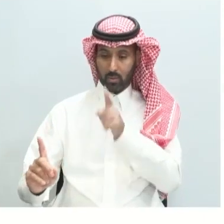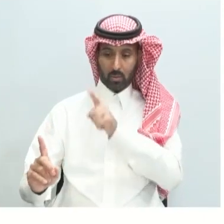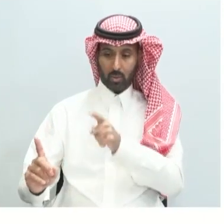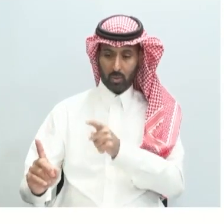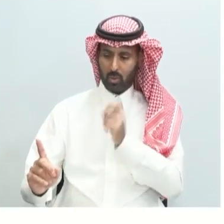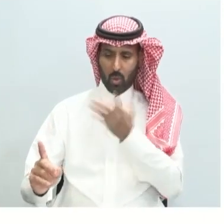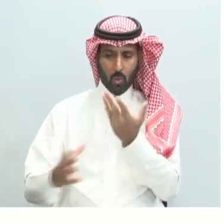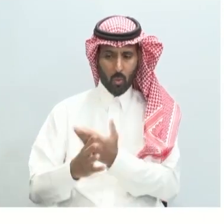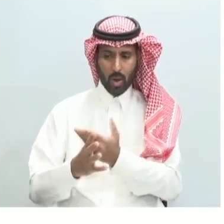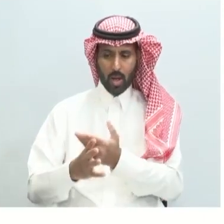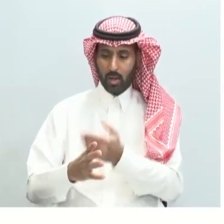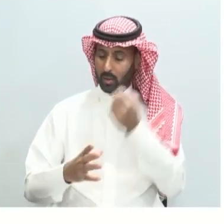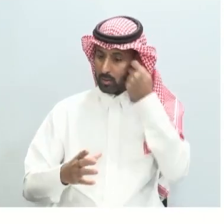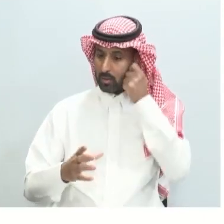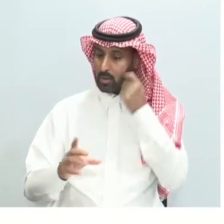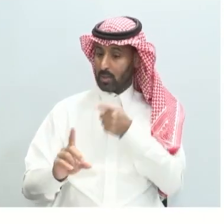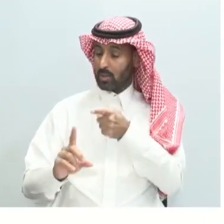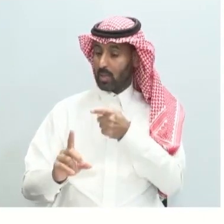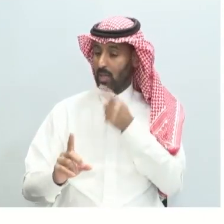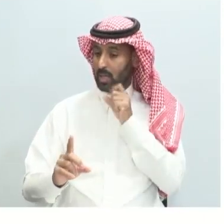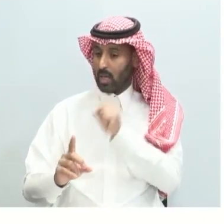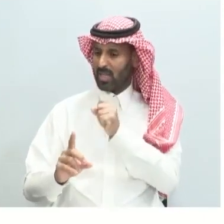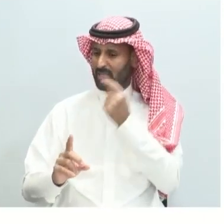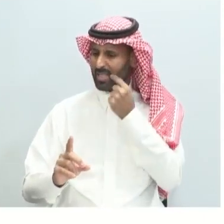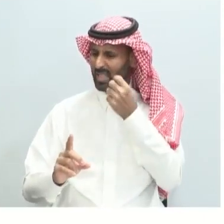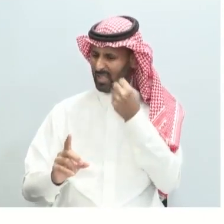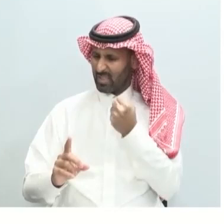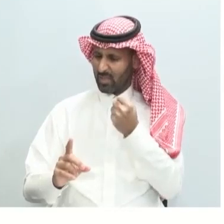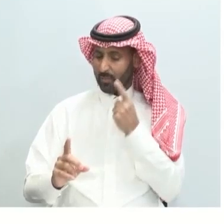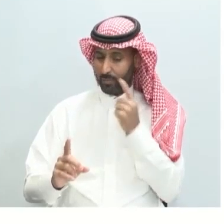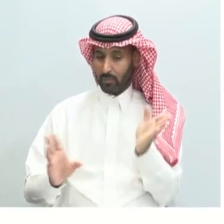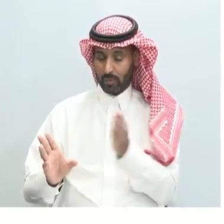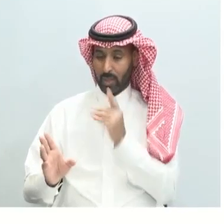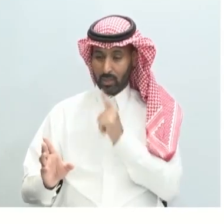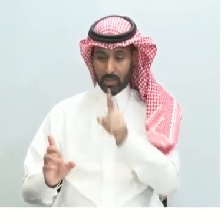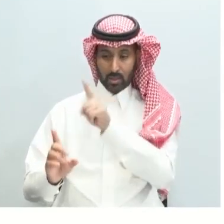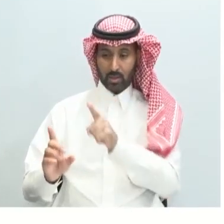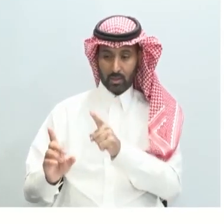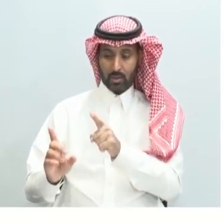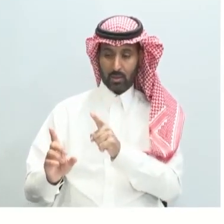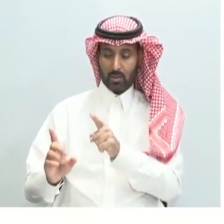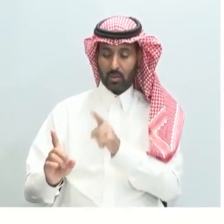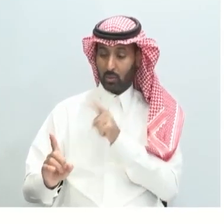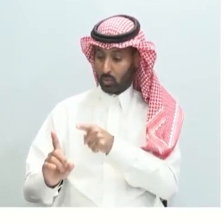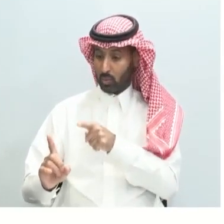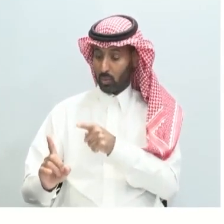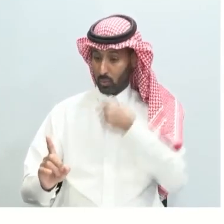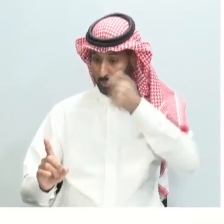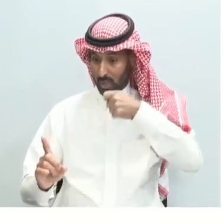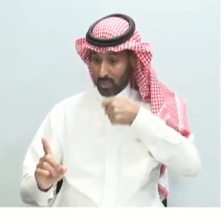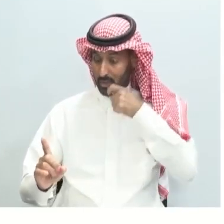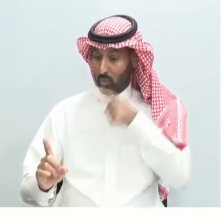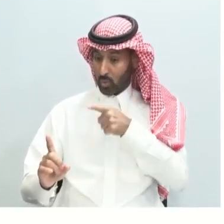know why he or she has this toothache. So the question is, do you brush